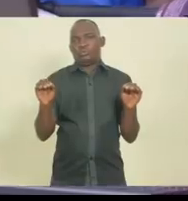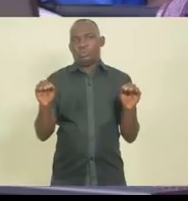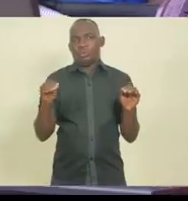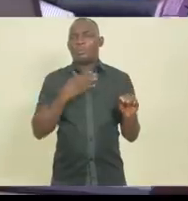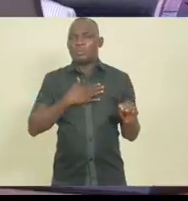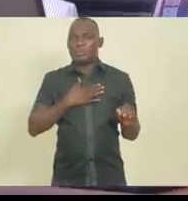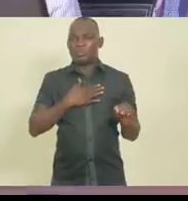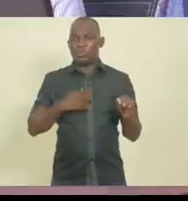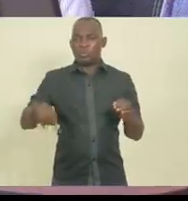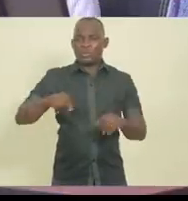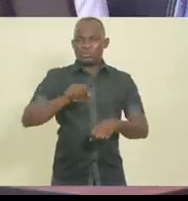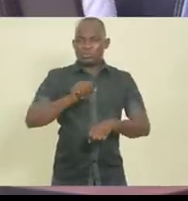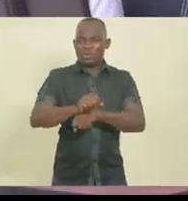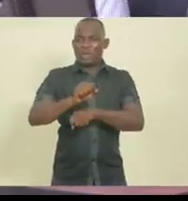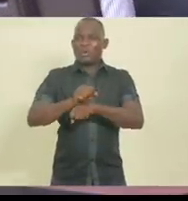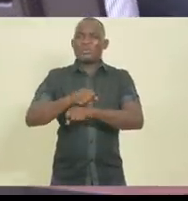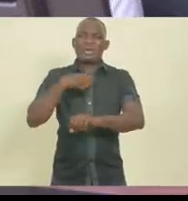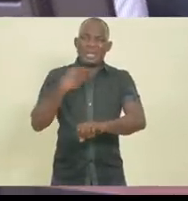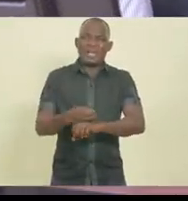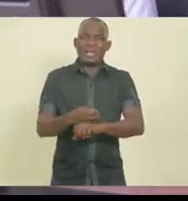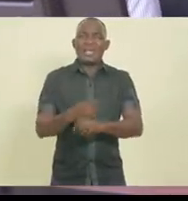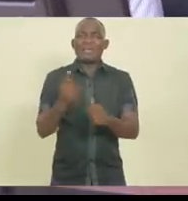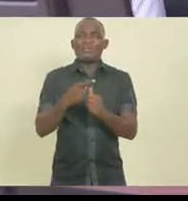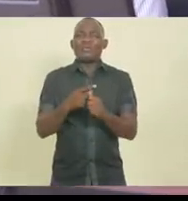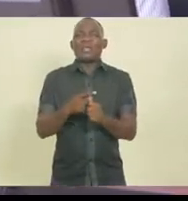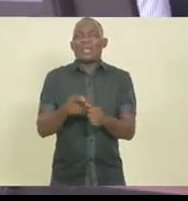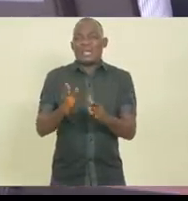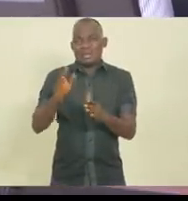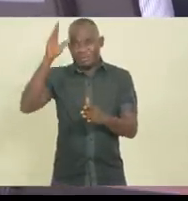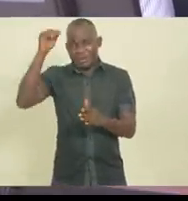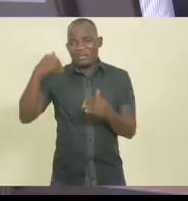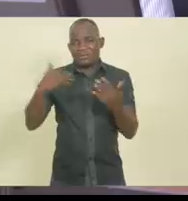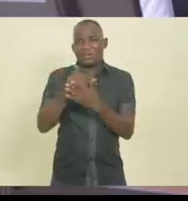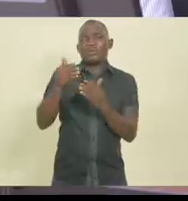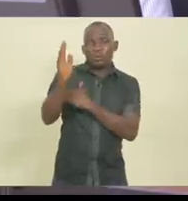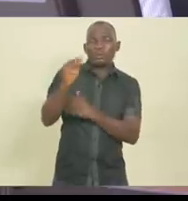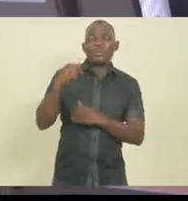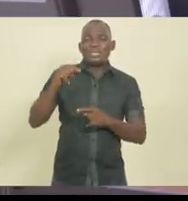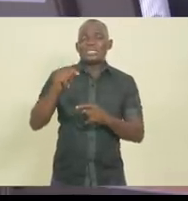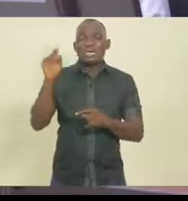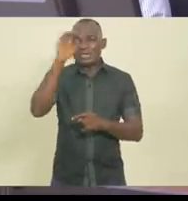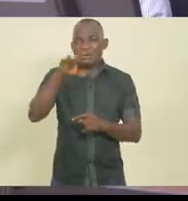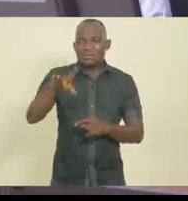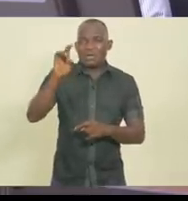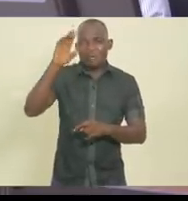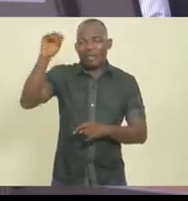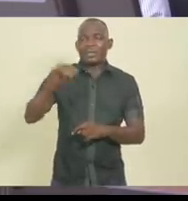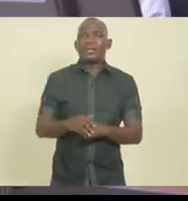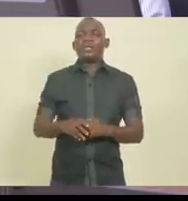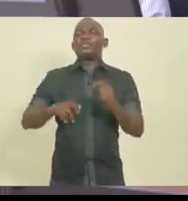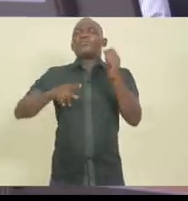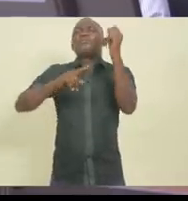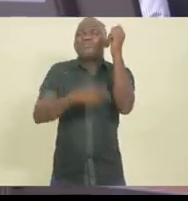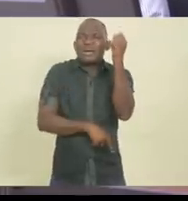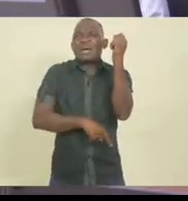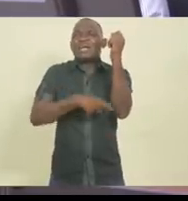let's put the fear of God in this man. Let's find him and prosecute him to the full